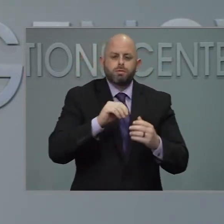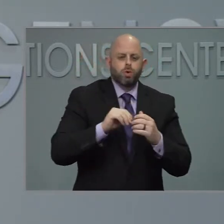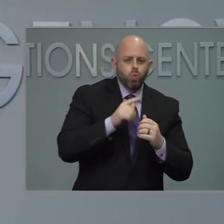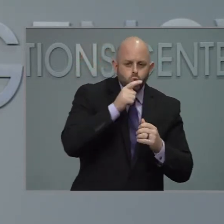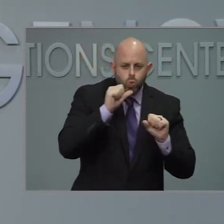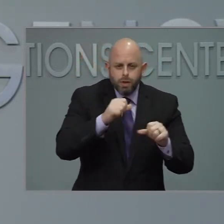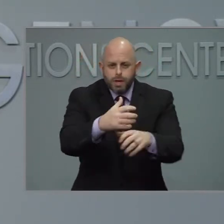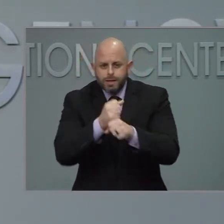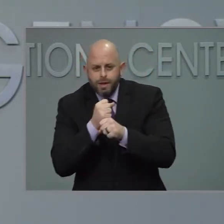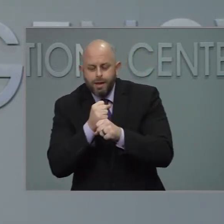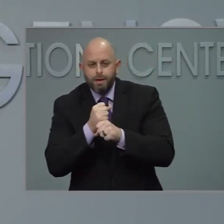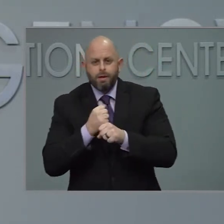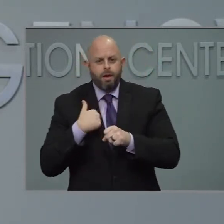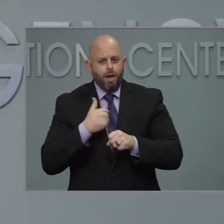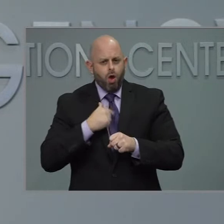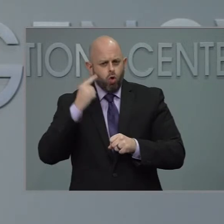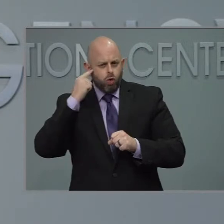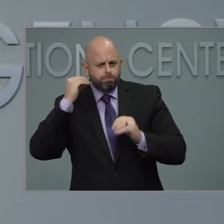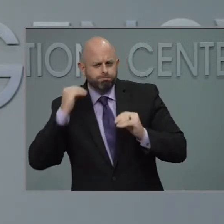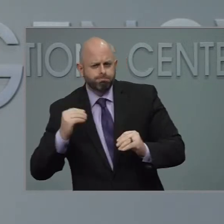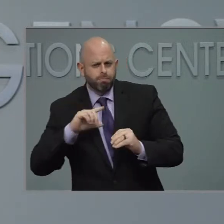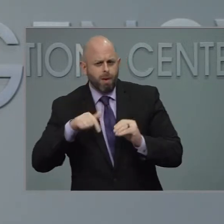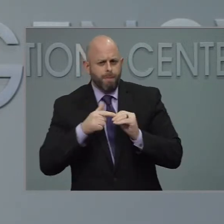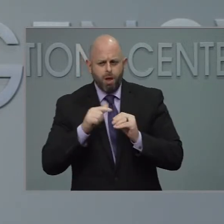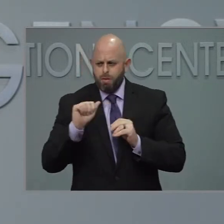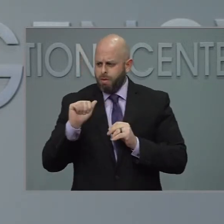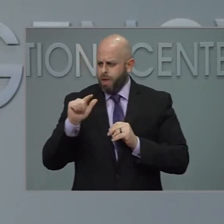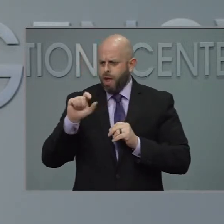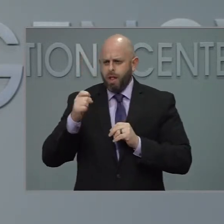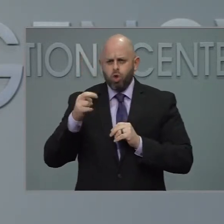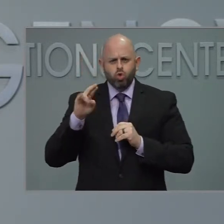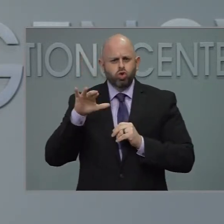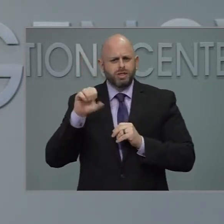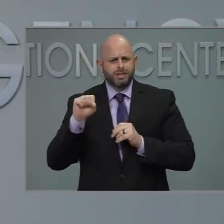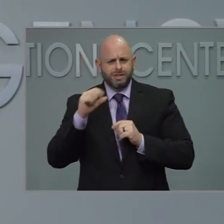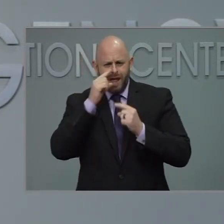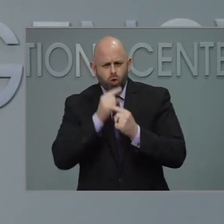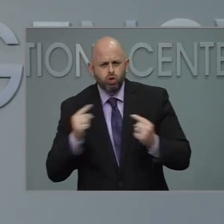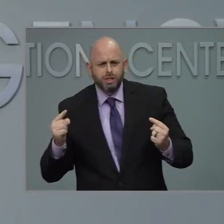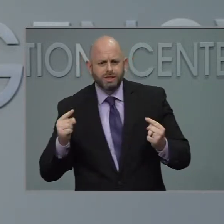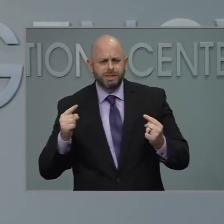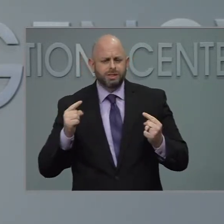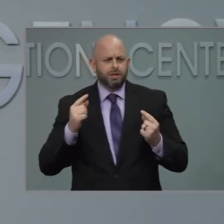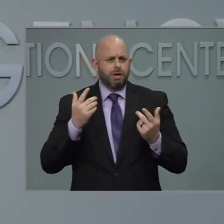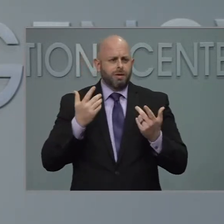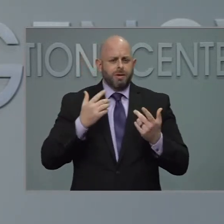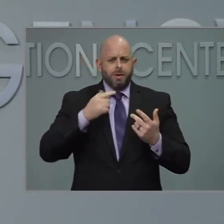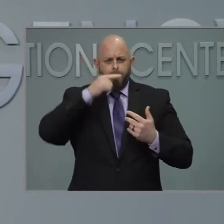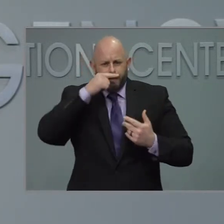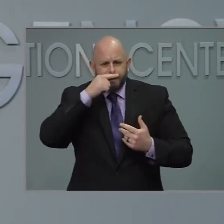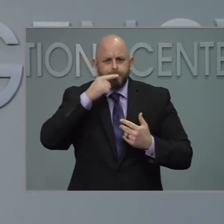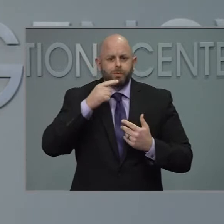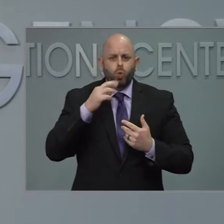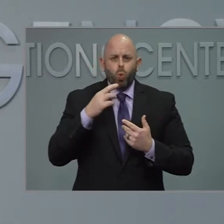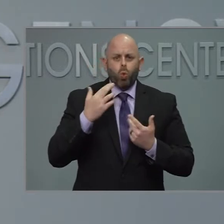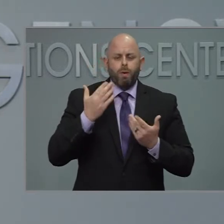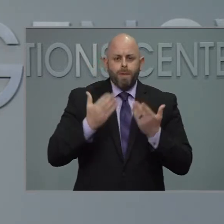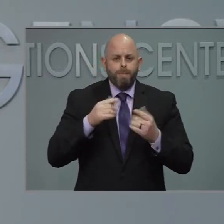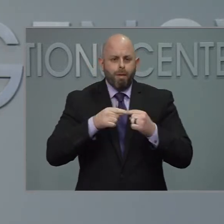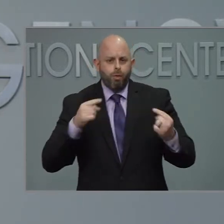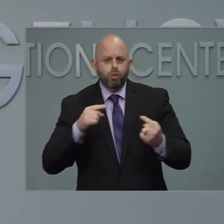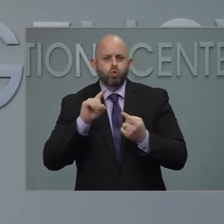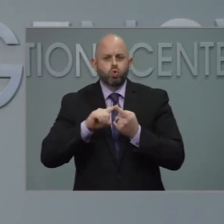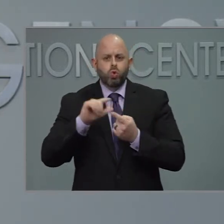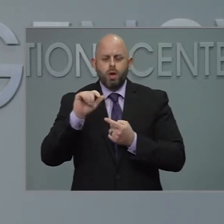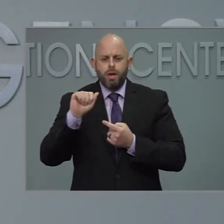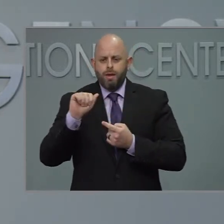for disease. I have not heard that anyone with allergies, seasonal allergies, or allergies to antibiotics be someone who